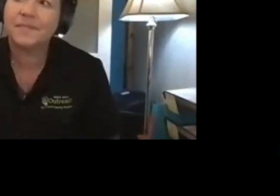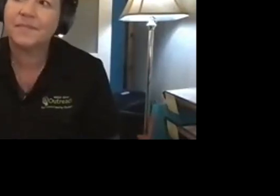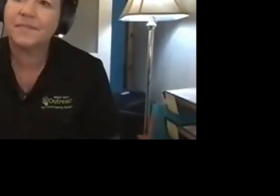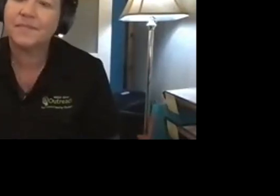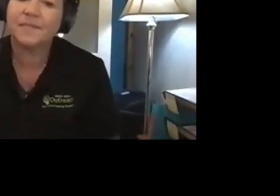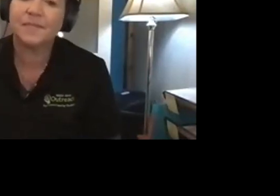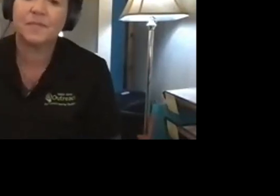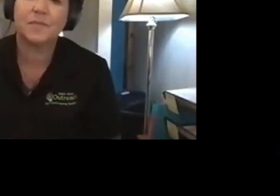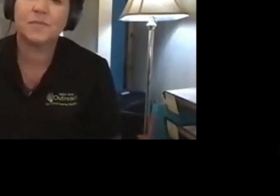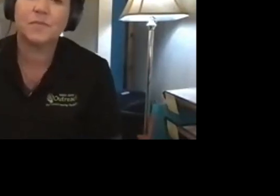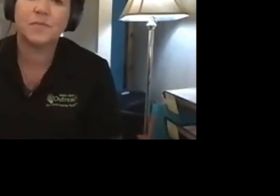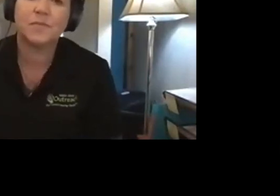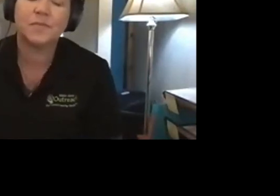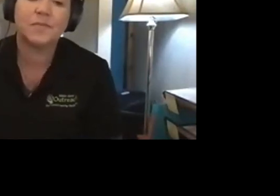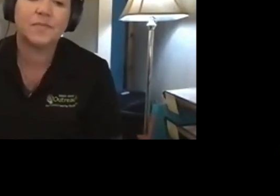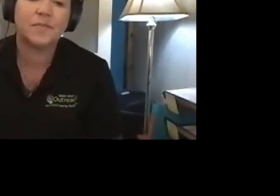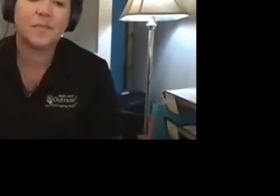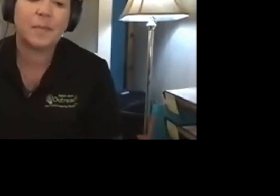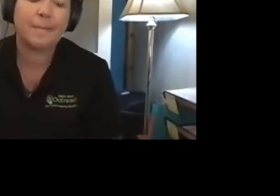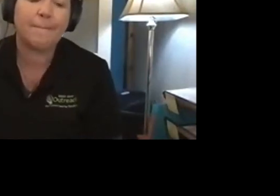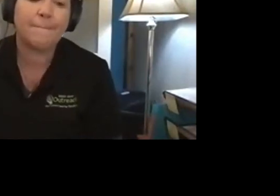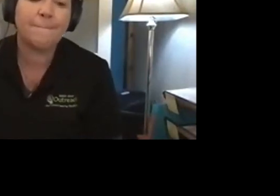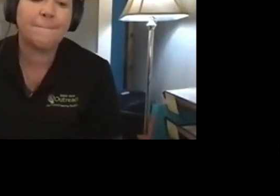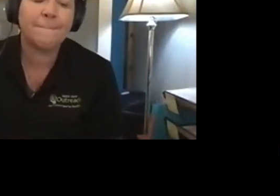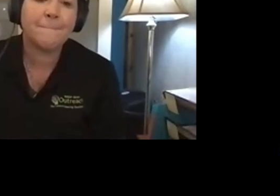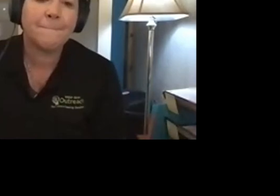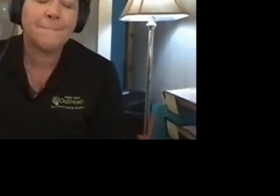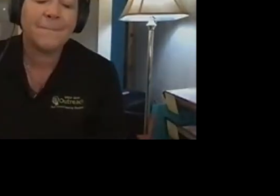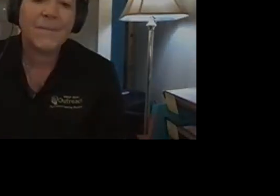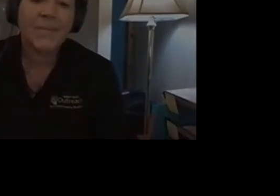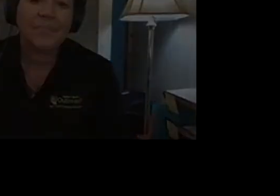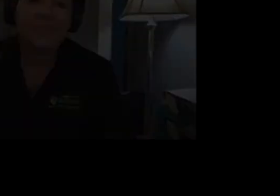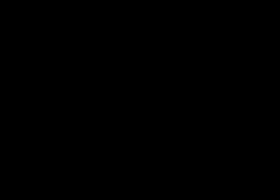a personal information. So we're going to stop our recording.